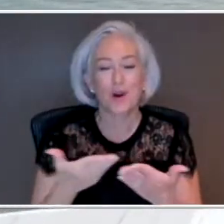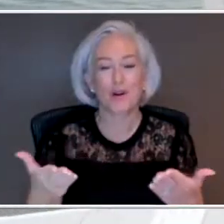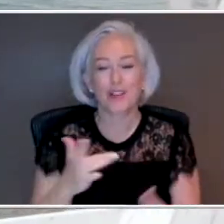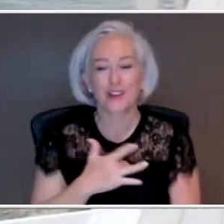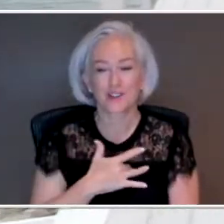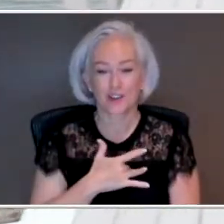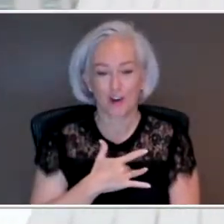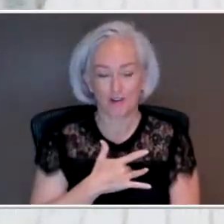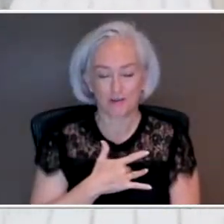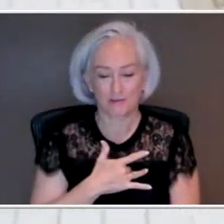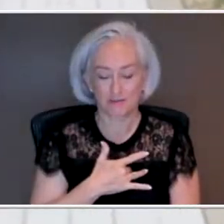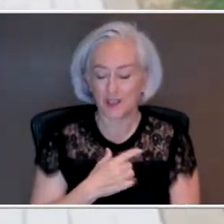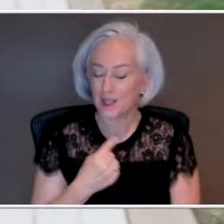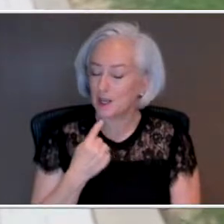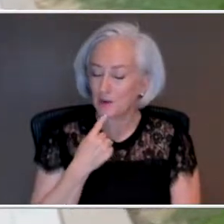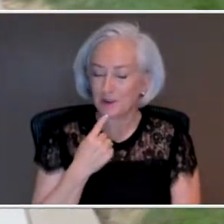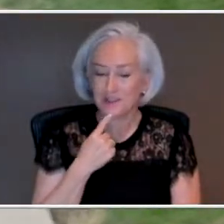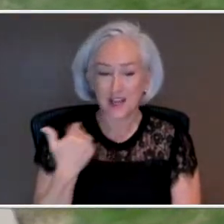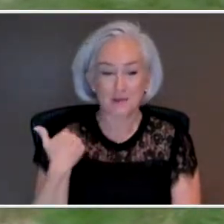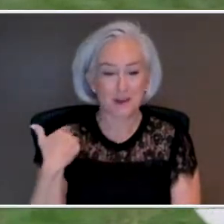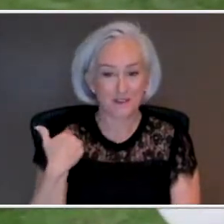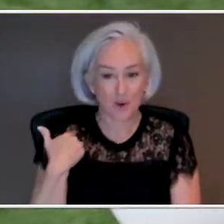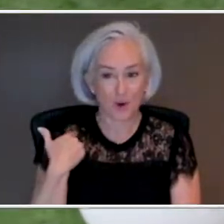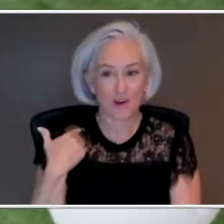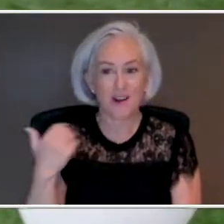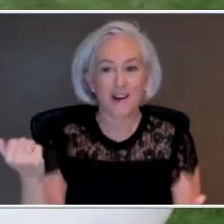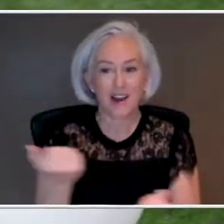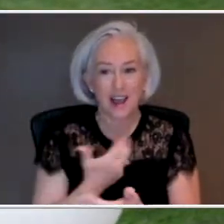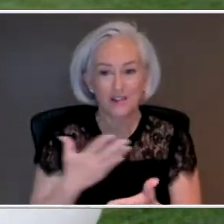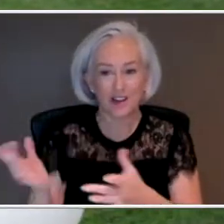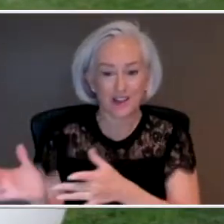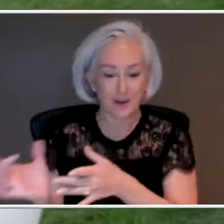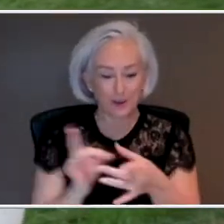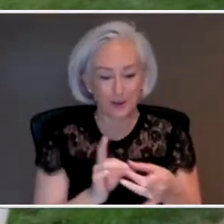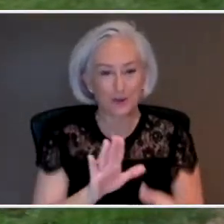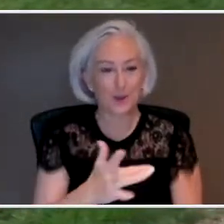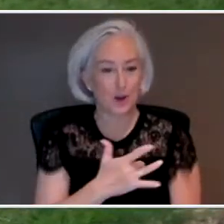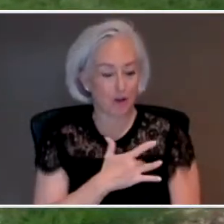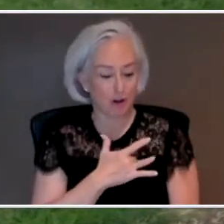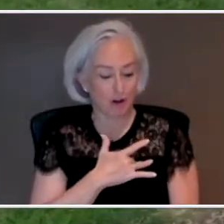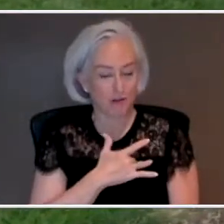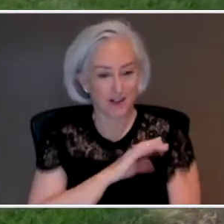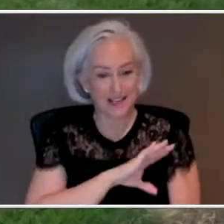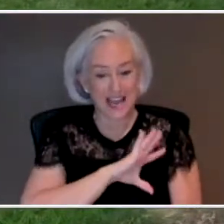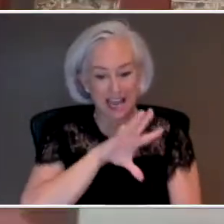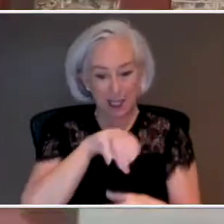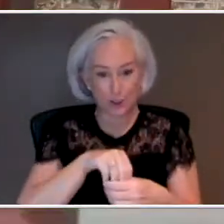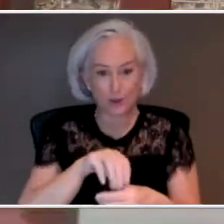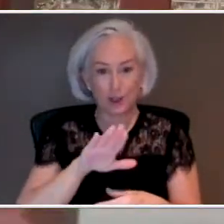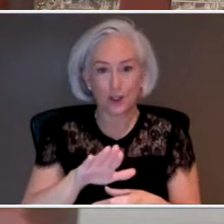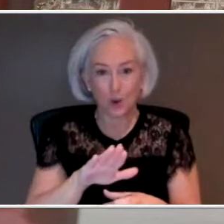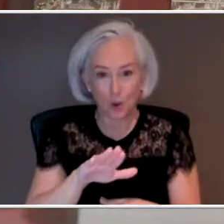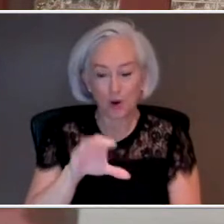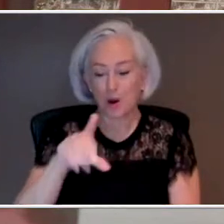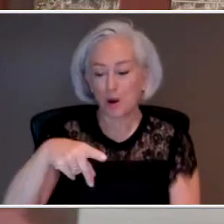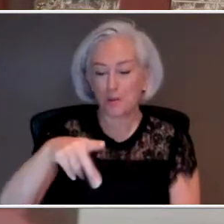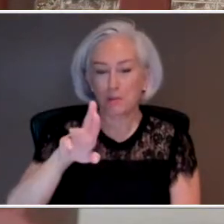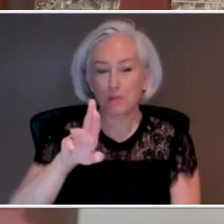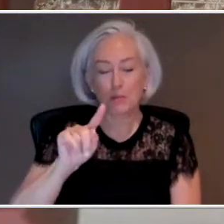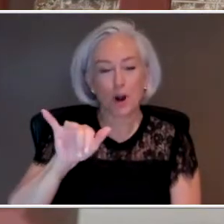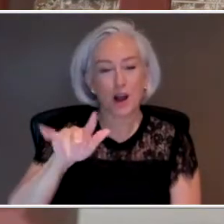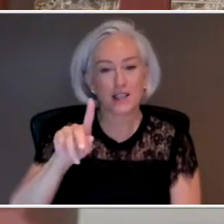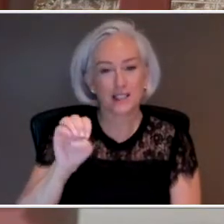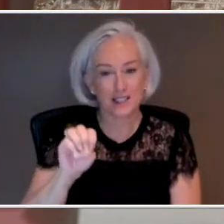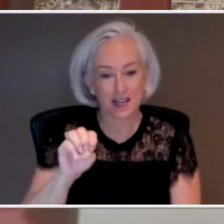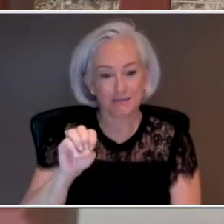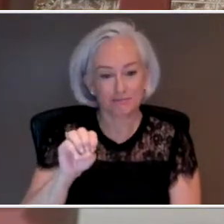before. Everything comes back to your heart. That includes your prostate. Learn how one man underwent a minimally invasive alternative